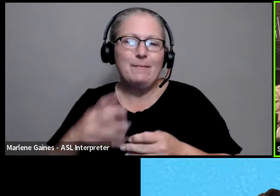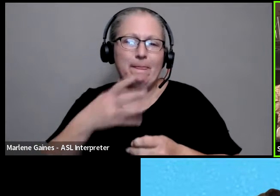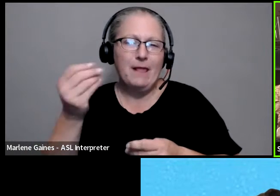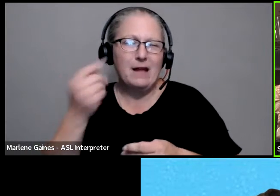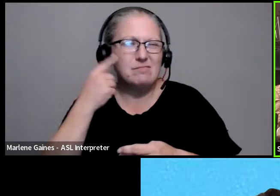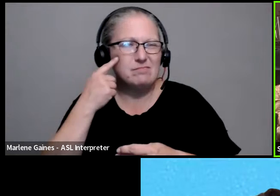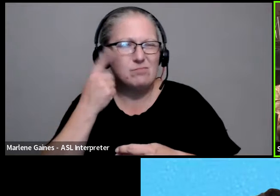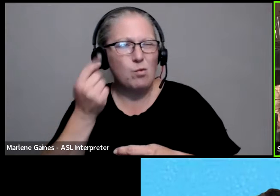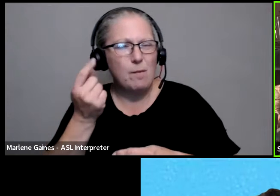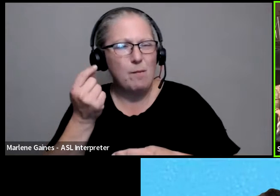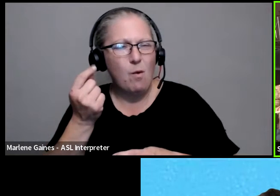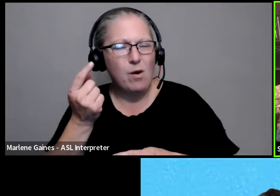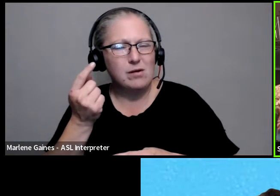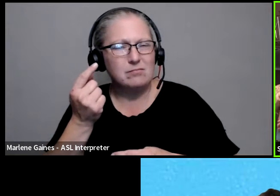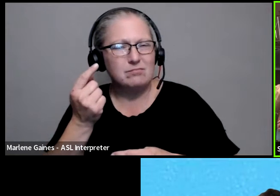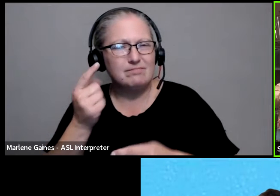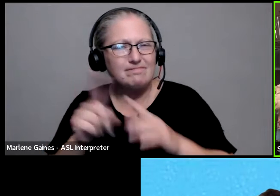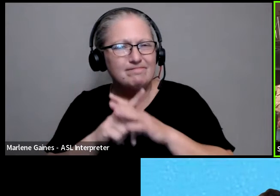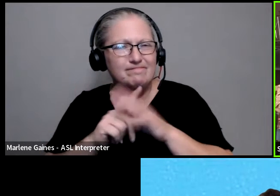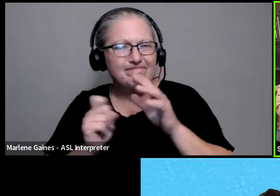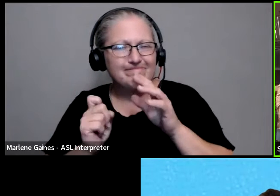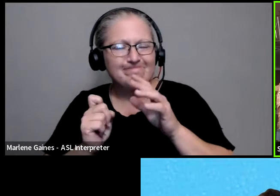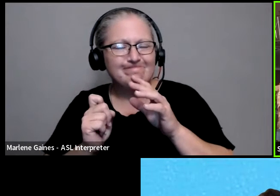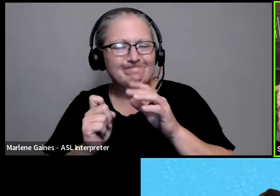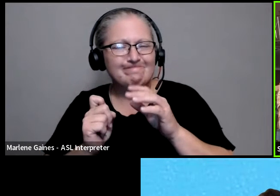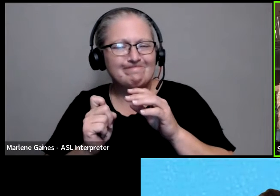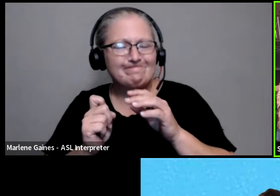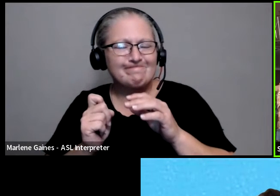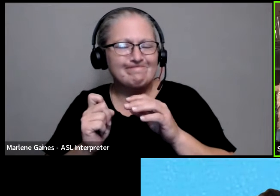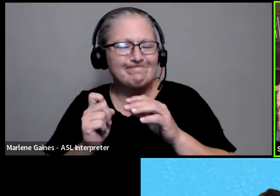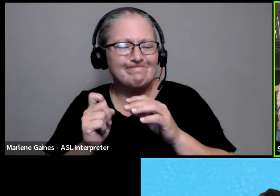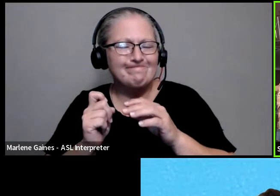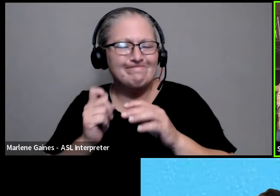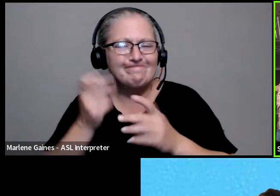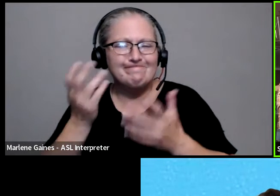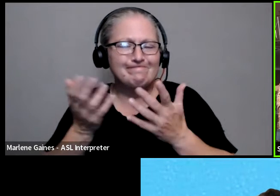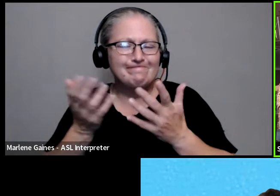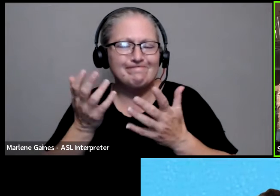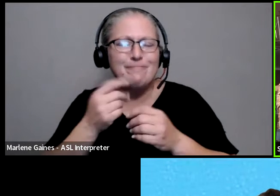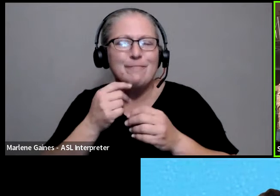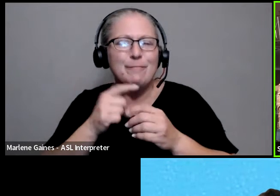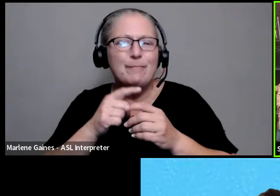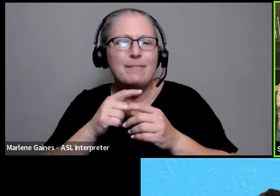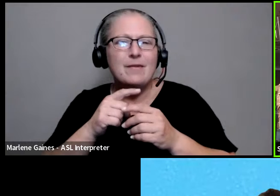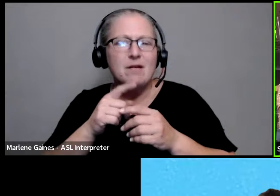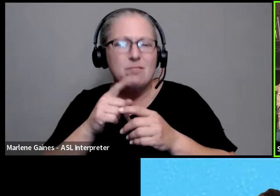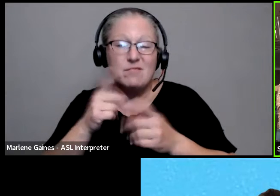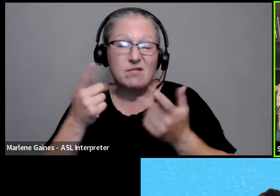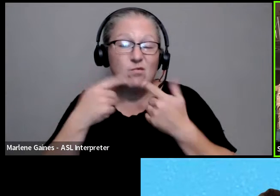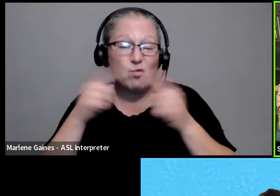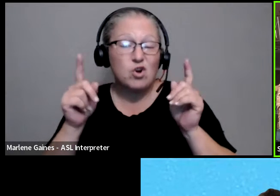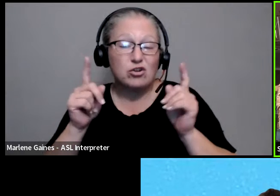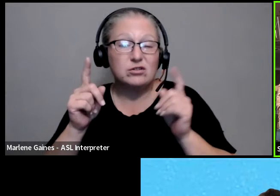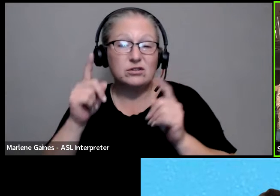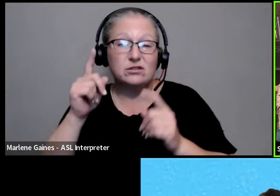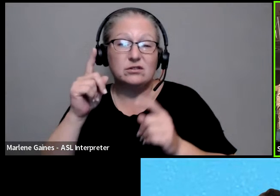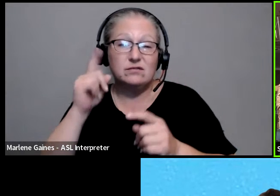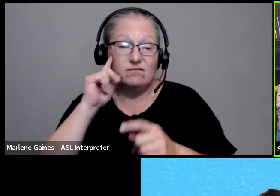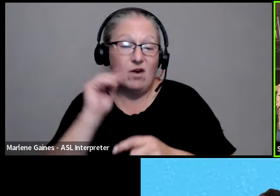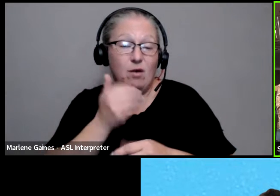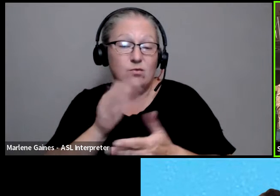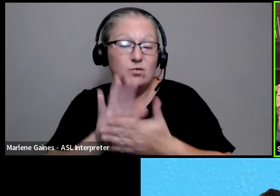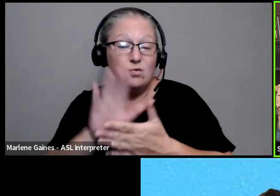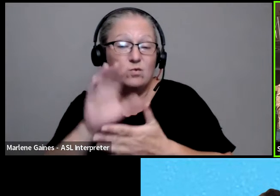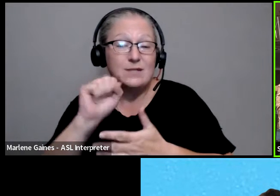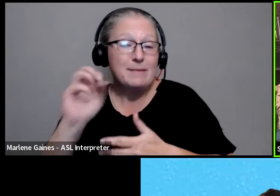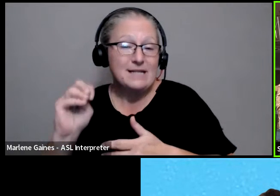was one other thing I was going to say, and it kind of escaped me at the time, but it works for San Mateo. I realize